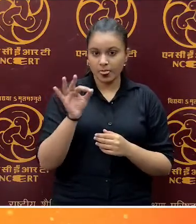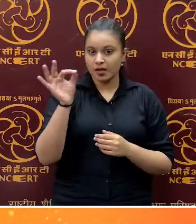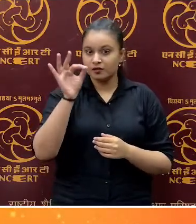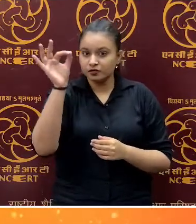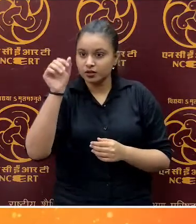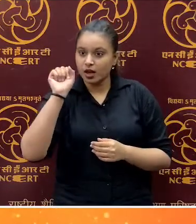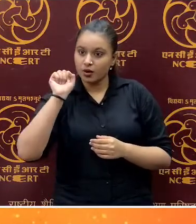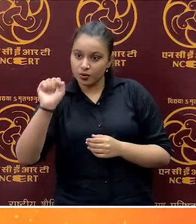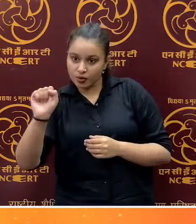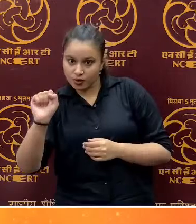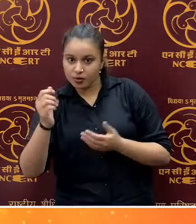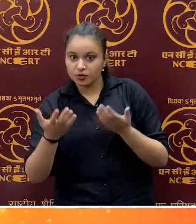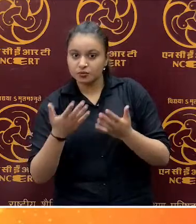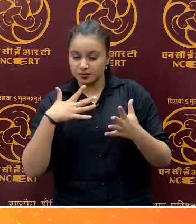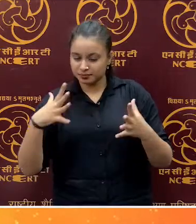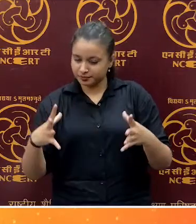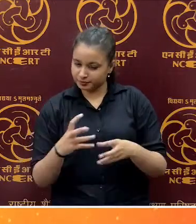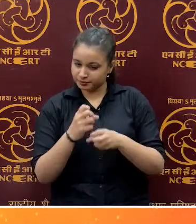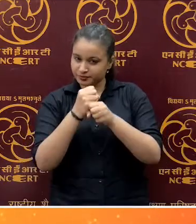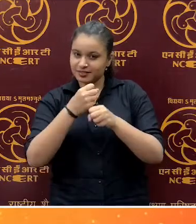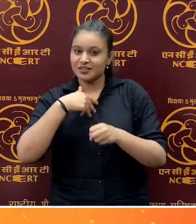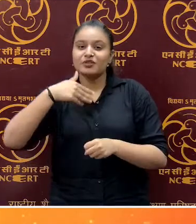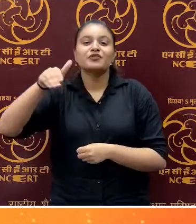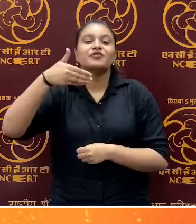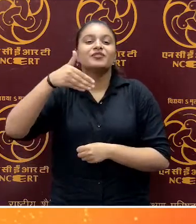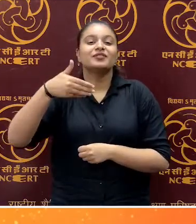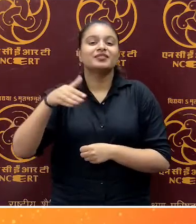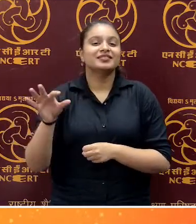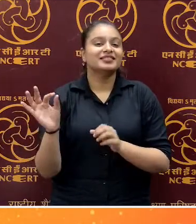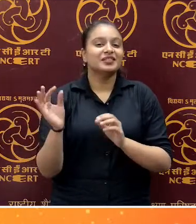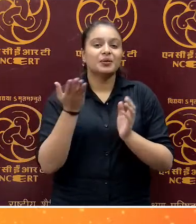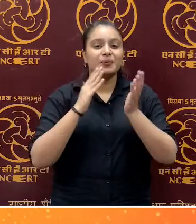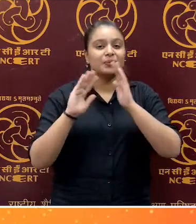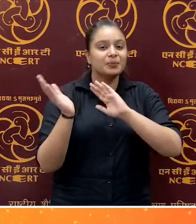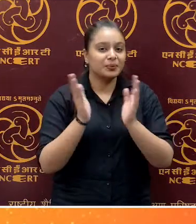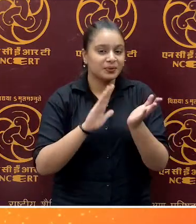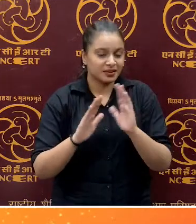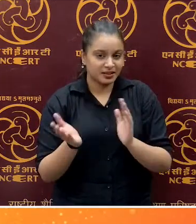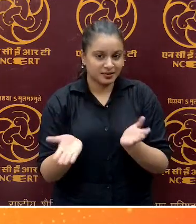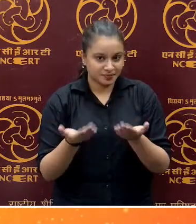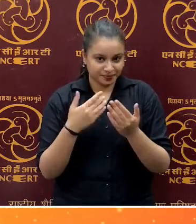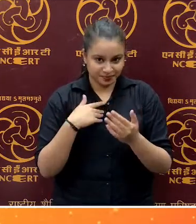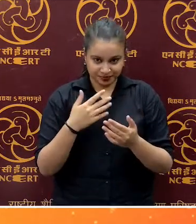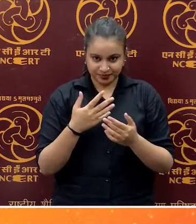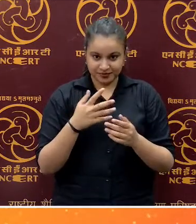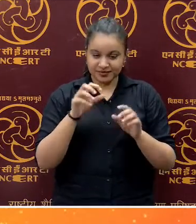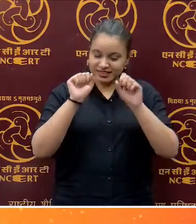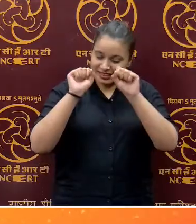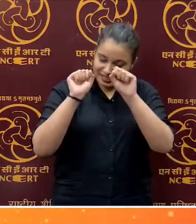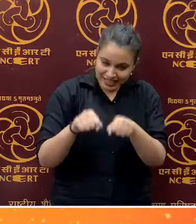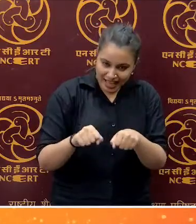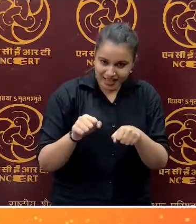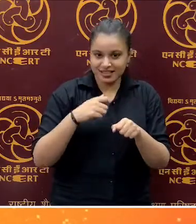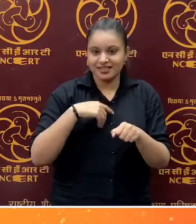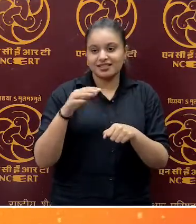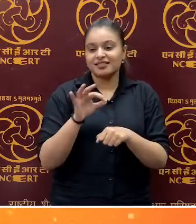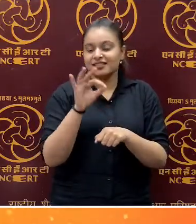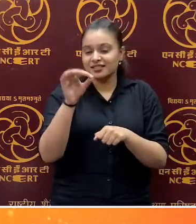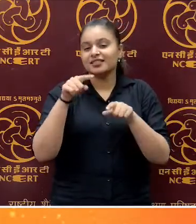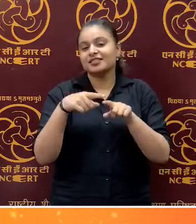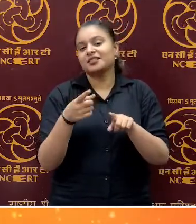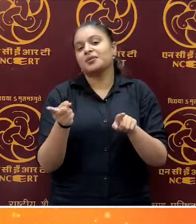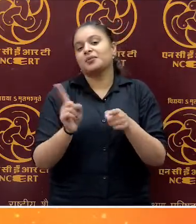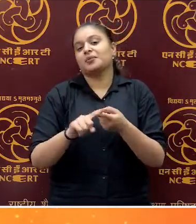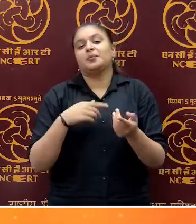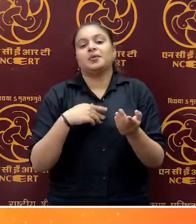its name. It could recollect its fly. Is it? Let us find out. And yes, that's how